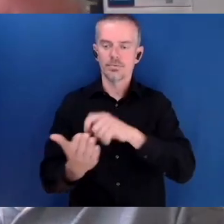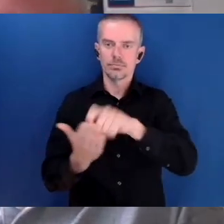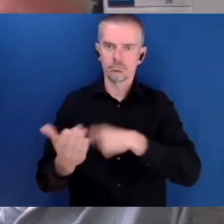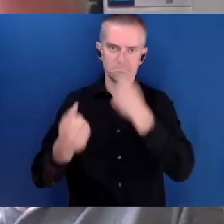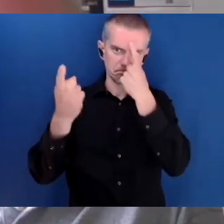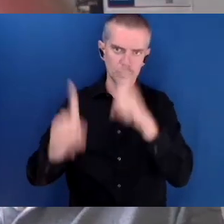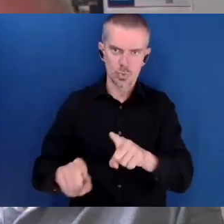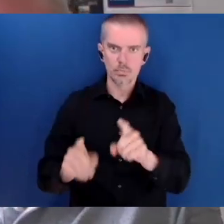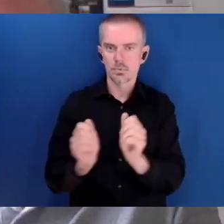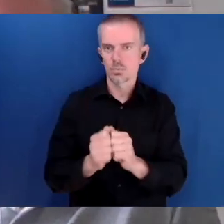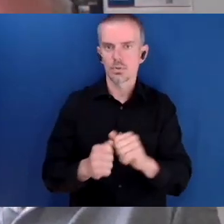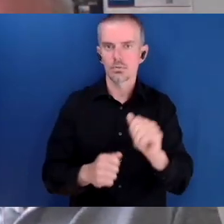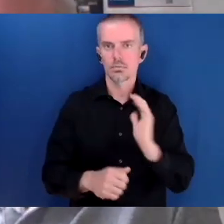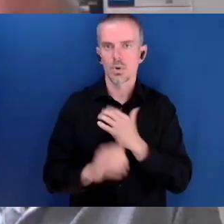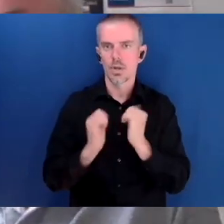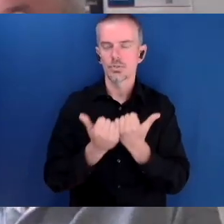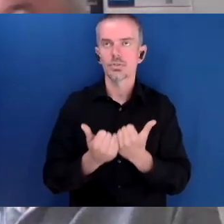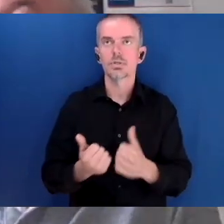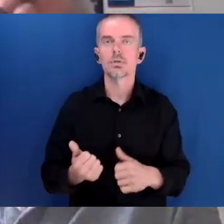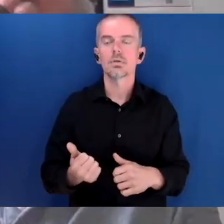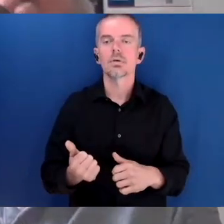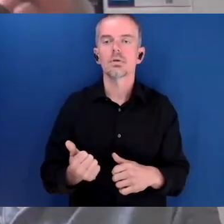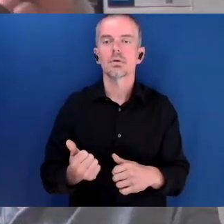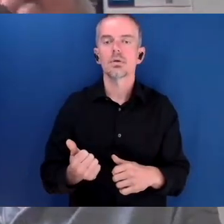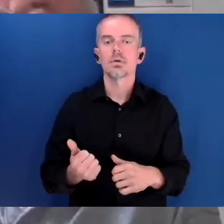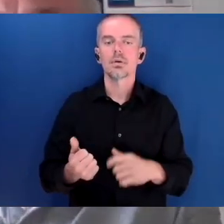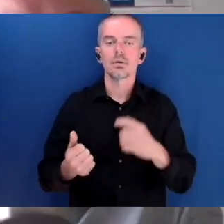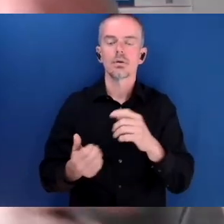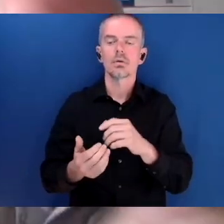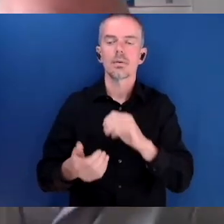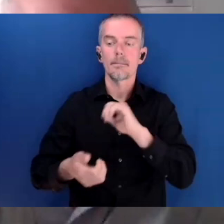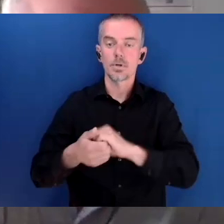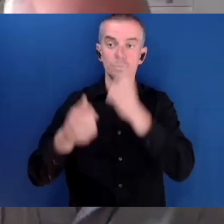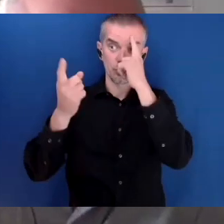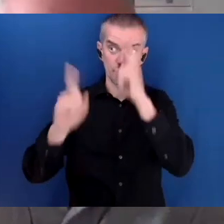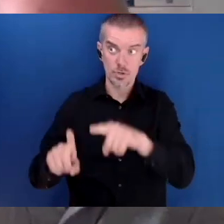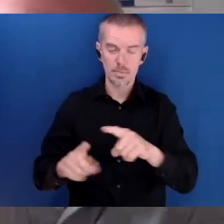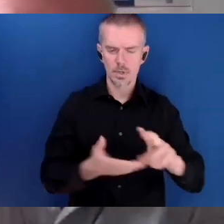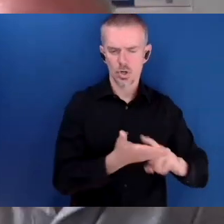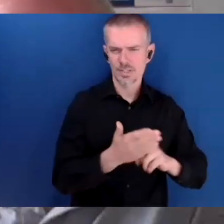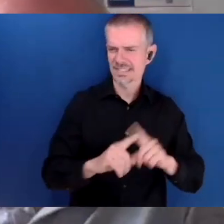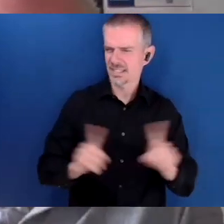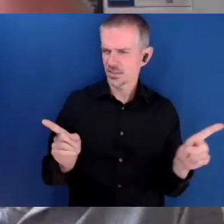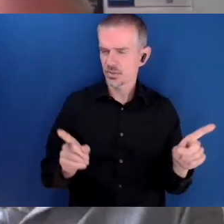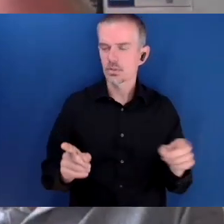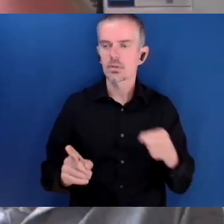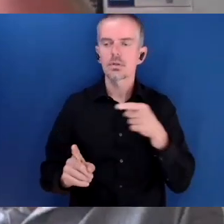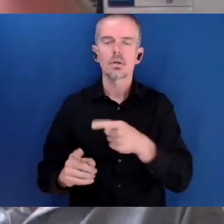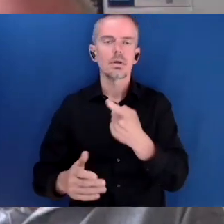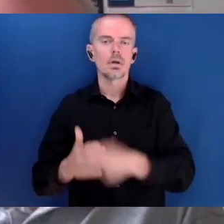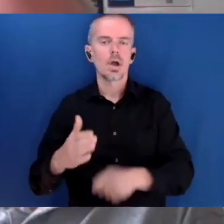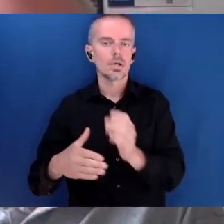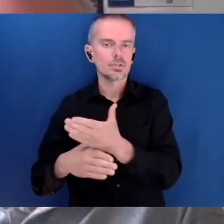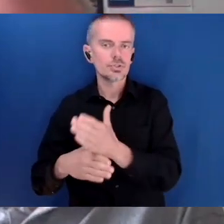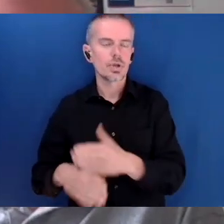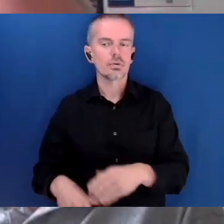agency. And a partnership agreement is different from a contract in the fact that there's cost sharing, there's